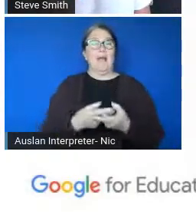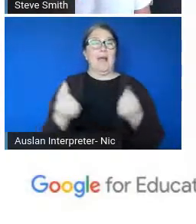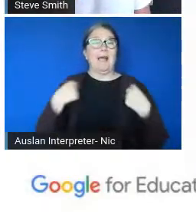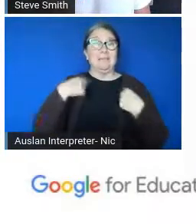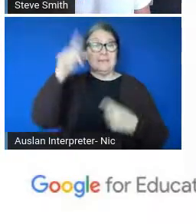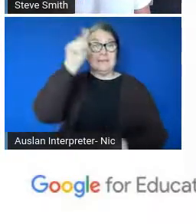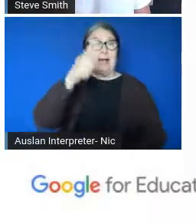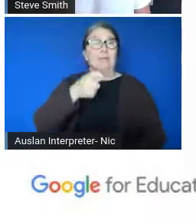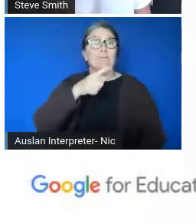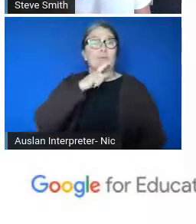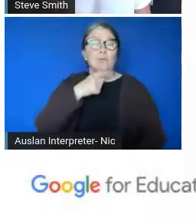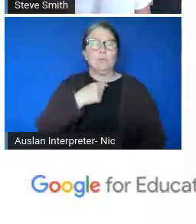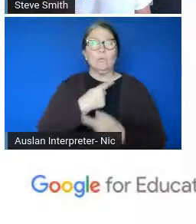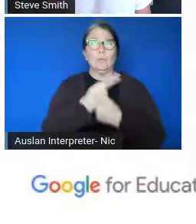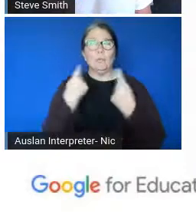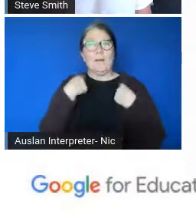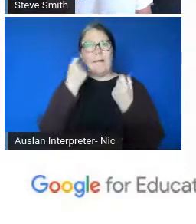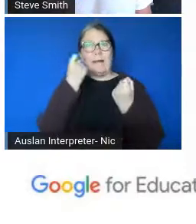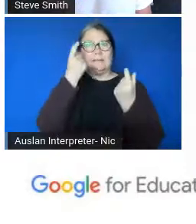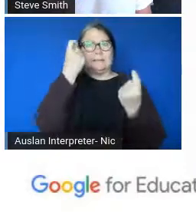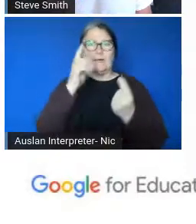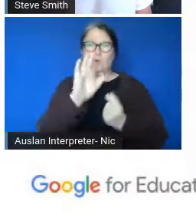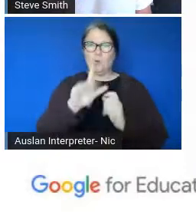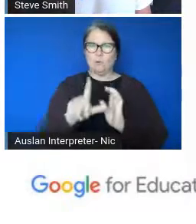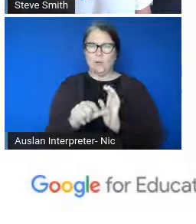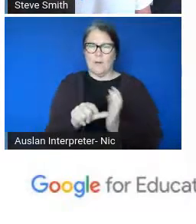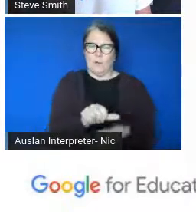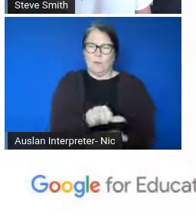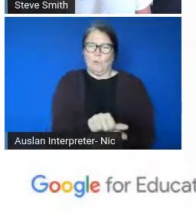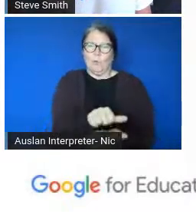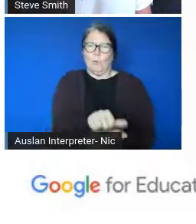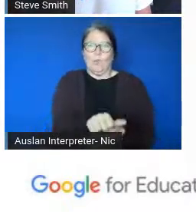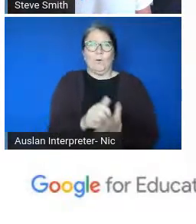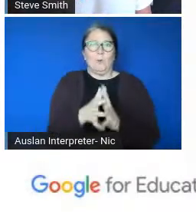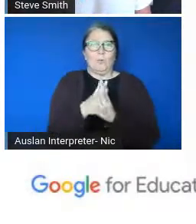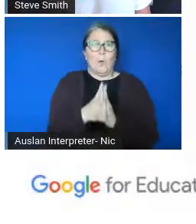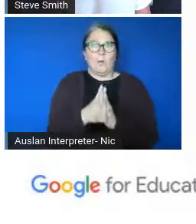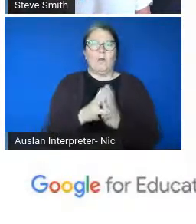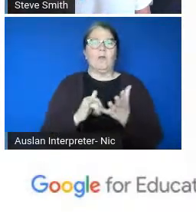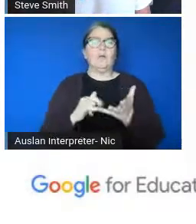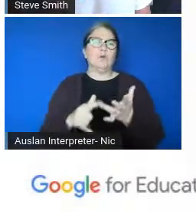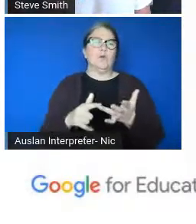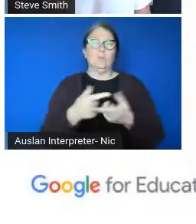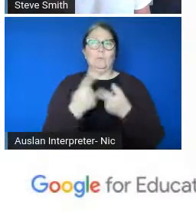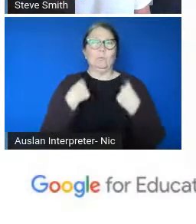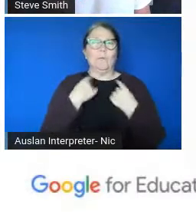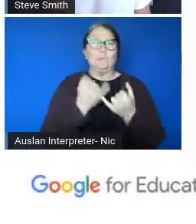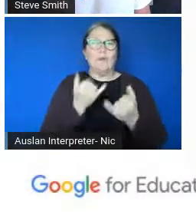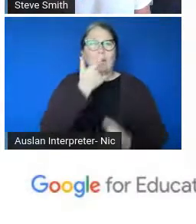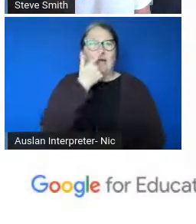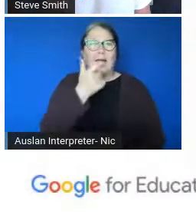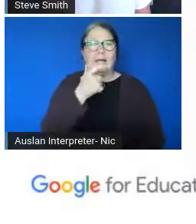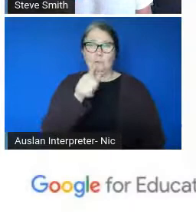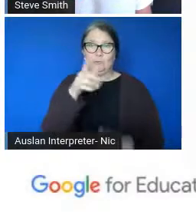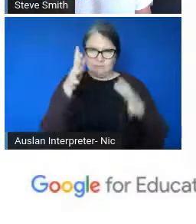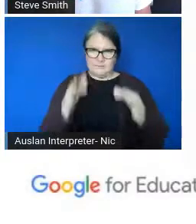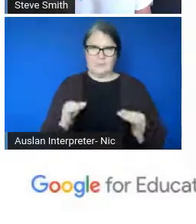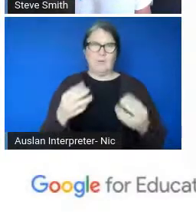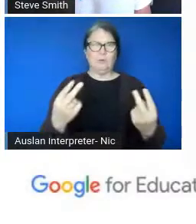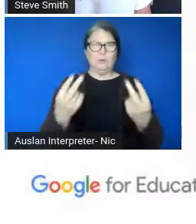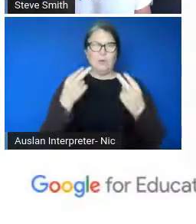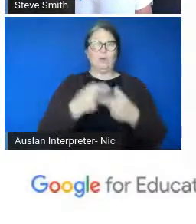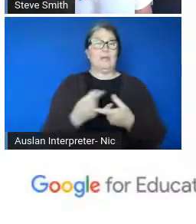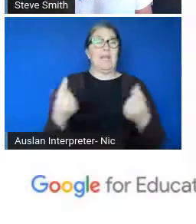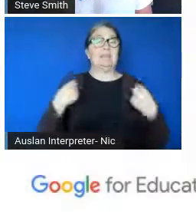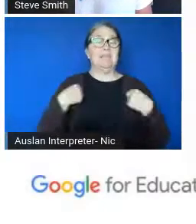time is, and so we're always very, very privileged when you choose to spend that with us. This afternoon, as you would have seen in the